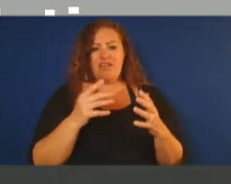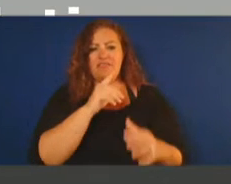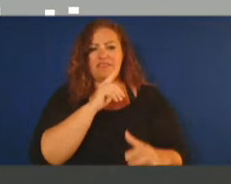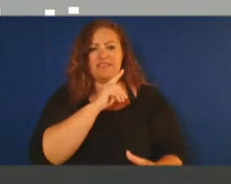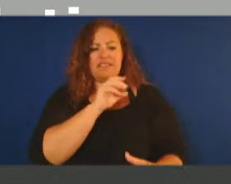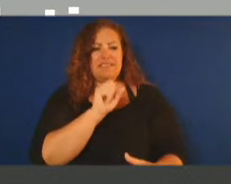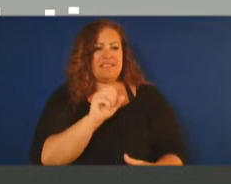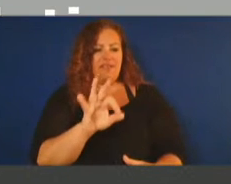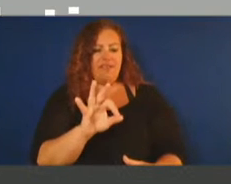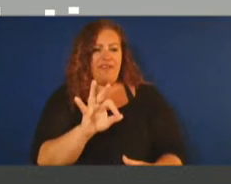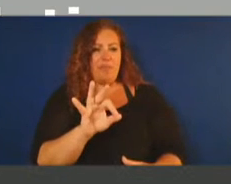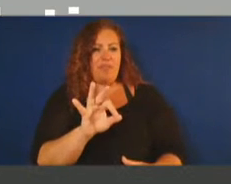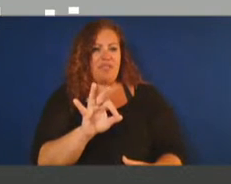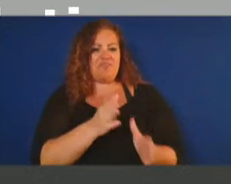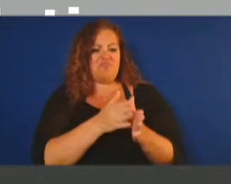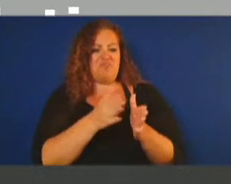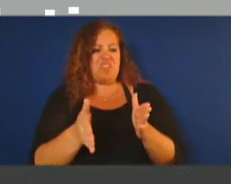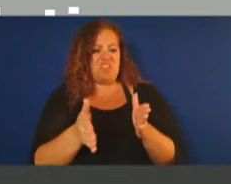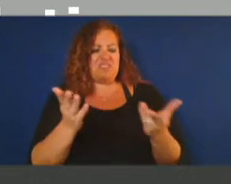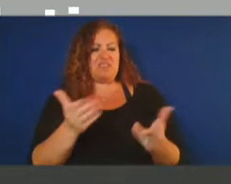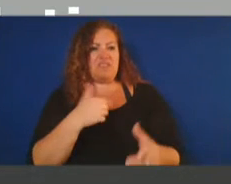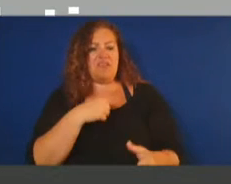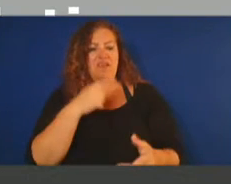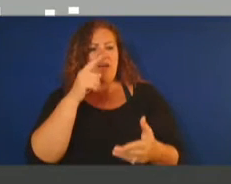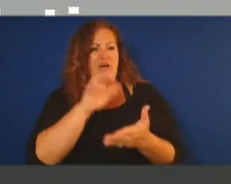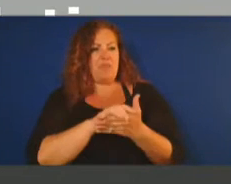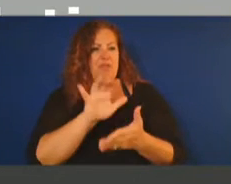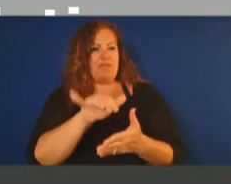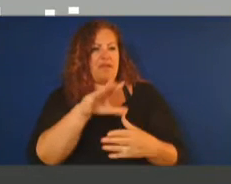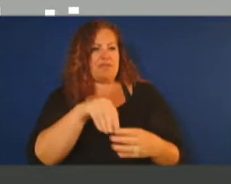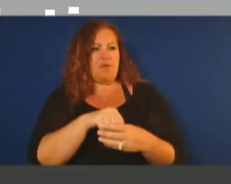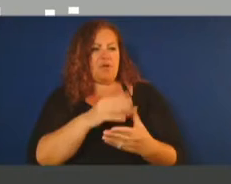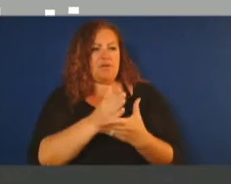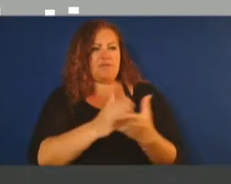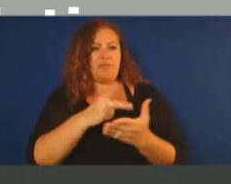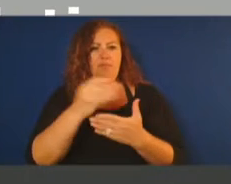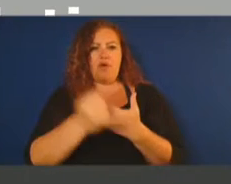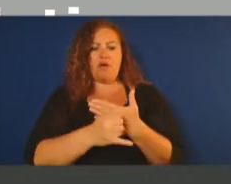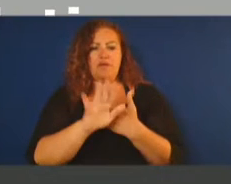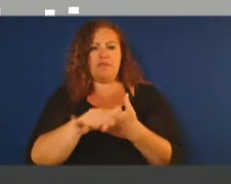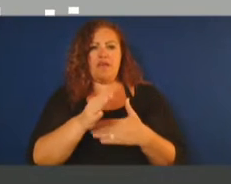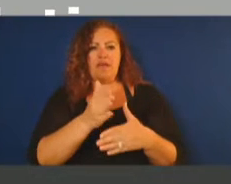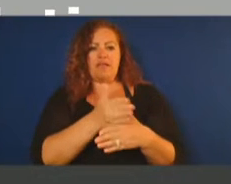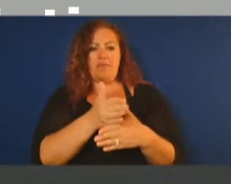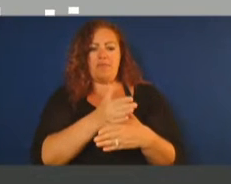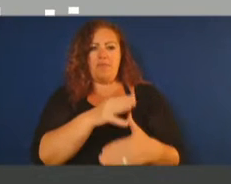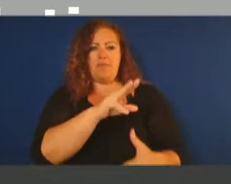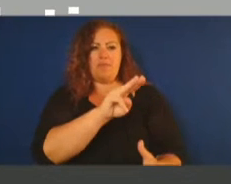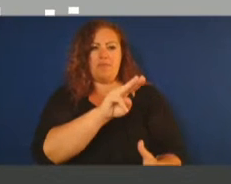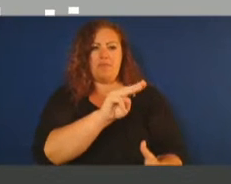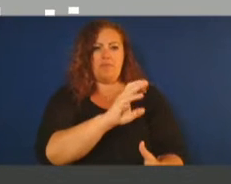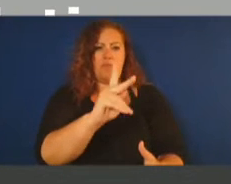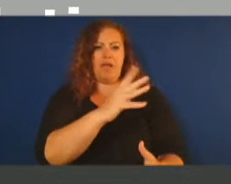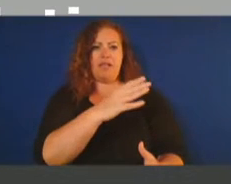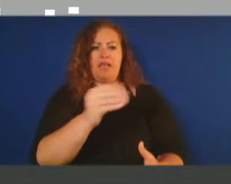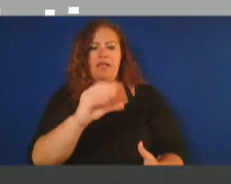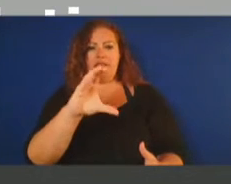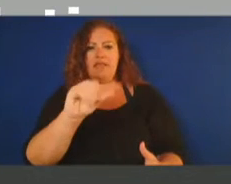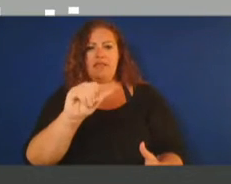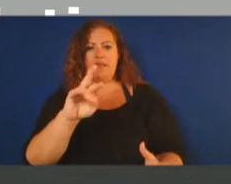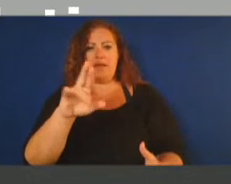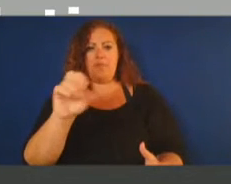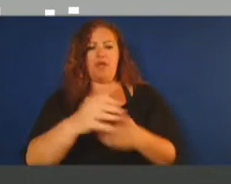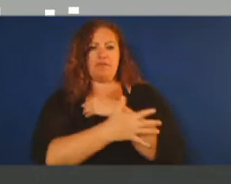adjacencies uh I believe this may also be part part of some projects that straddle both mecklinburg and Karis counties uh but